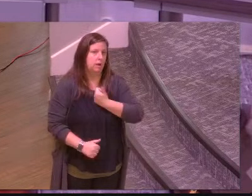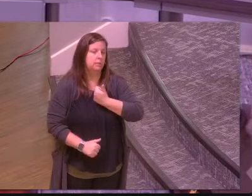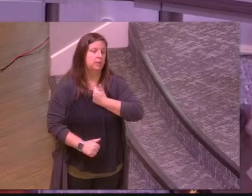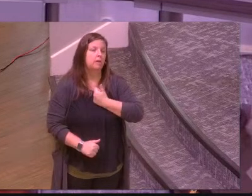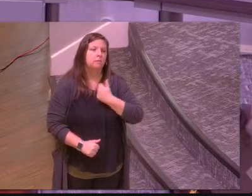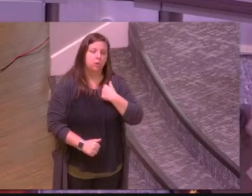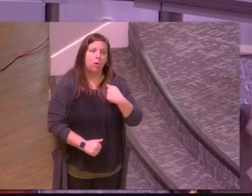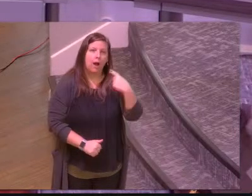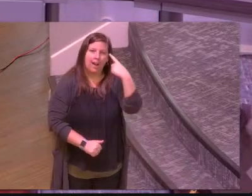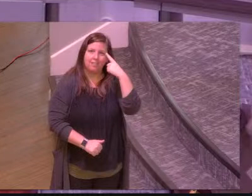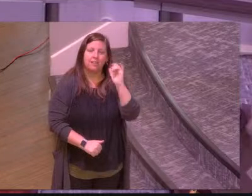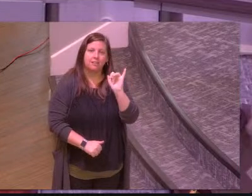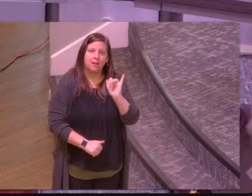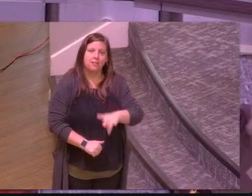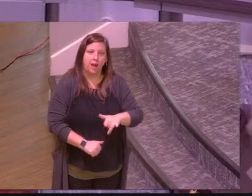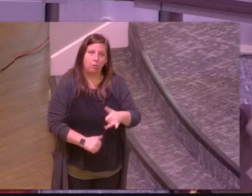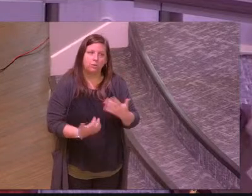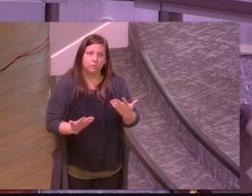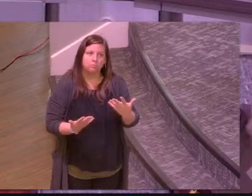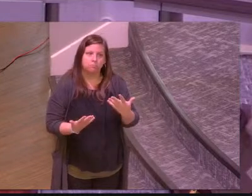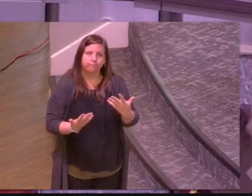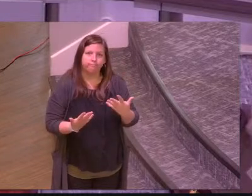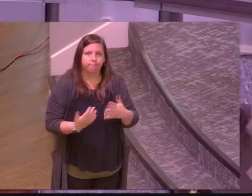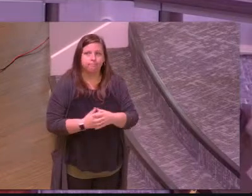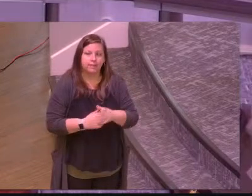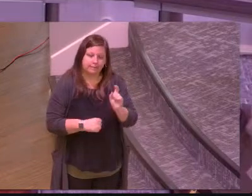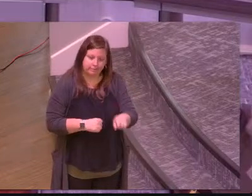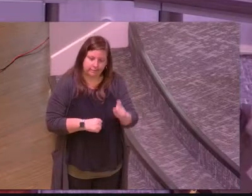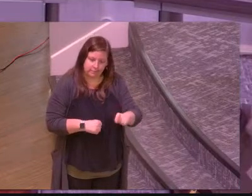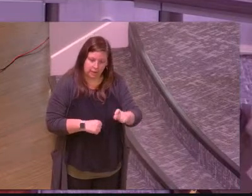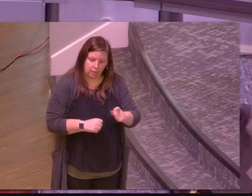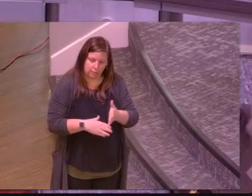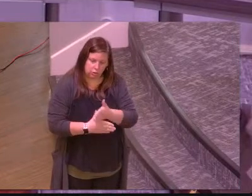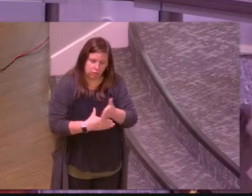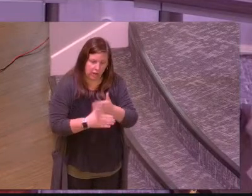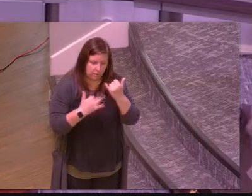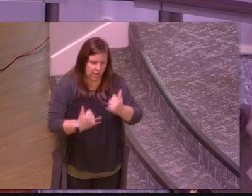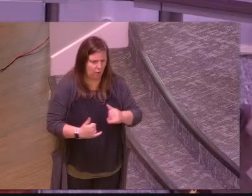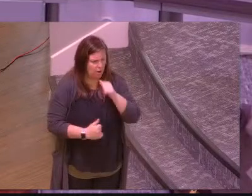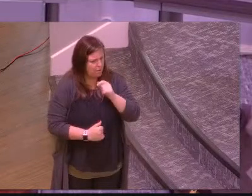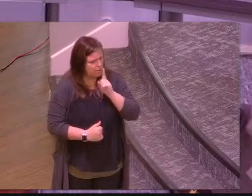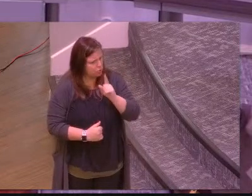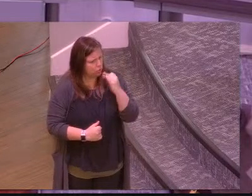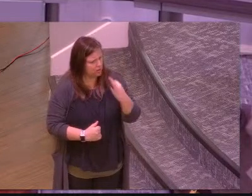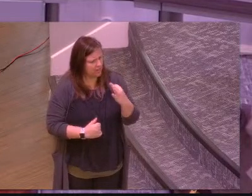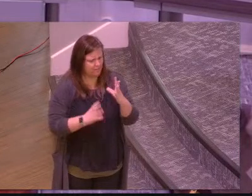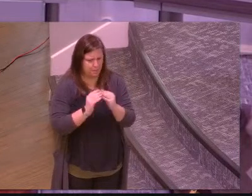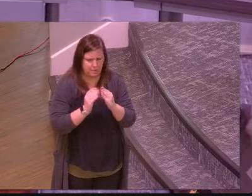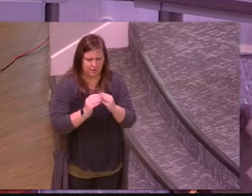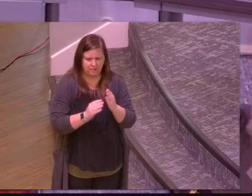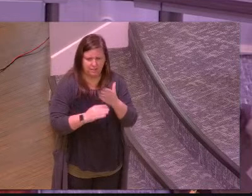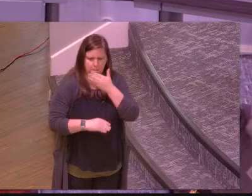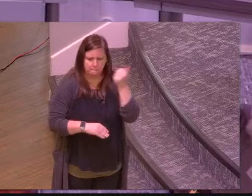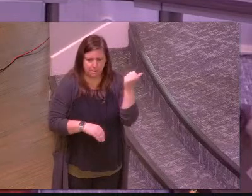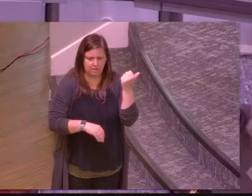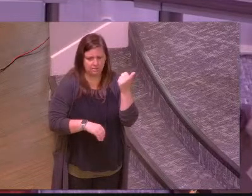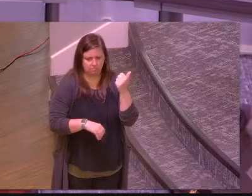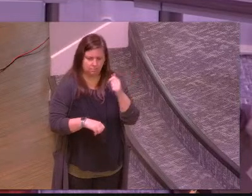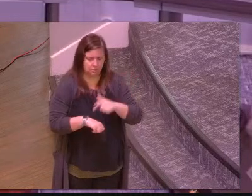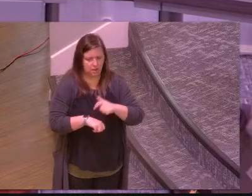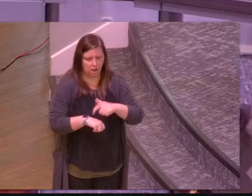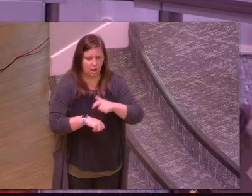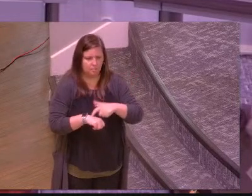timely to share that. I don't know that if this is the best forum to have conversations about it, but it seems like it's